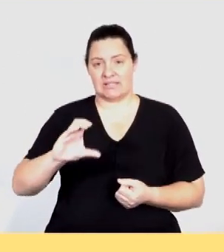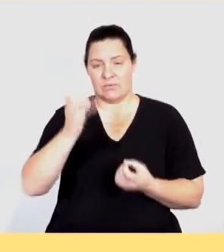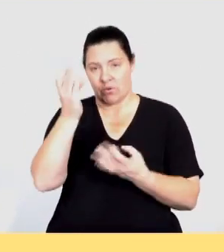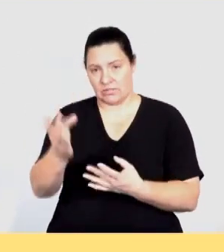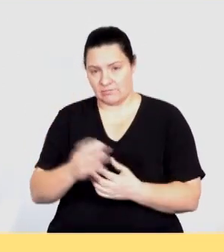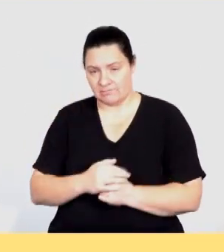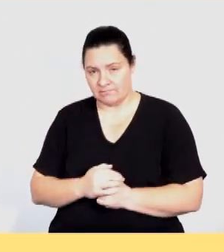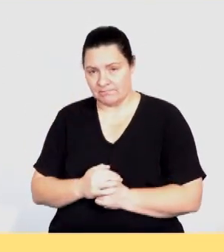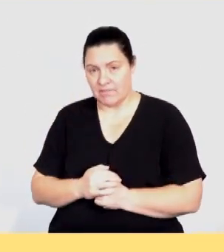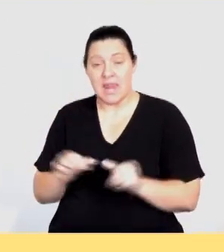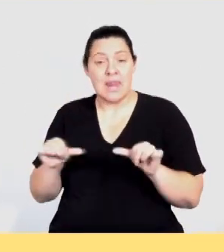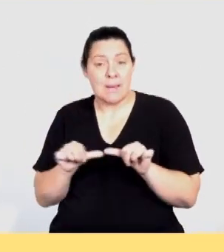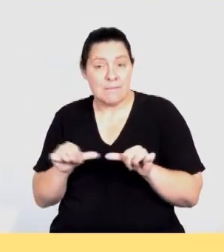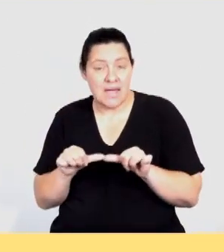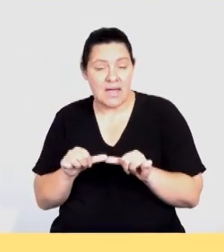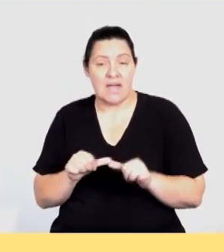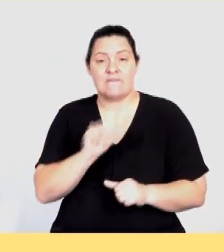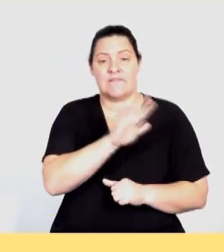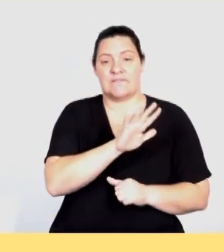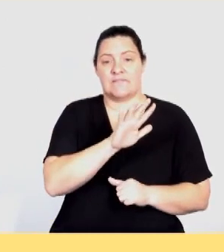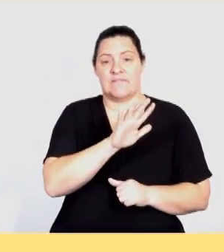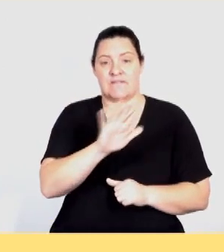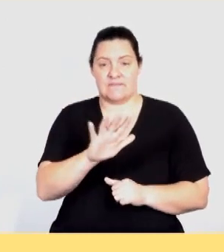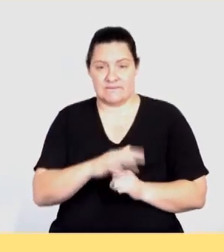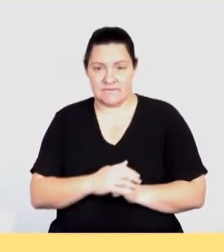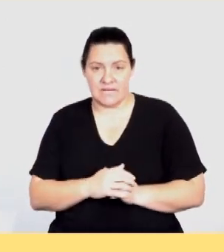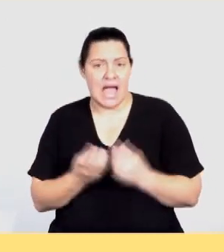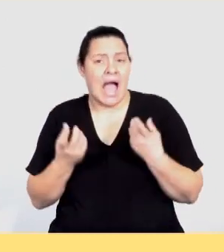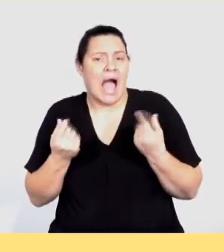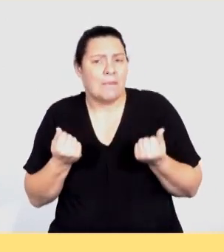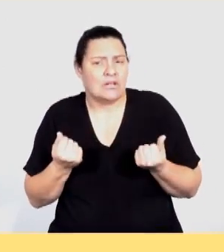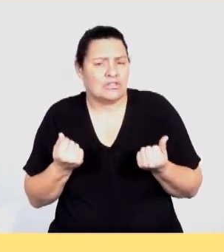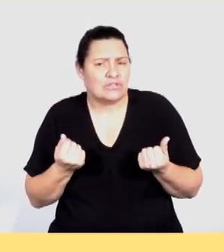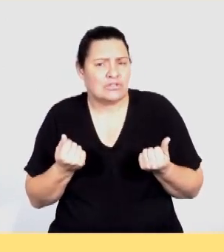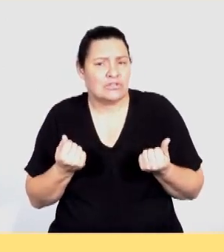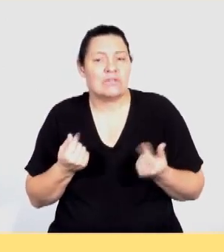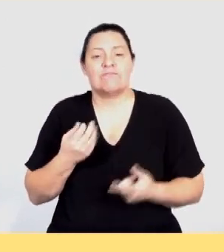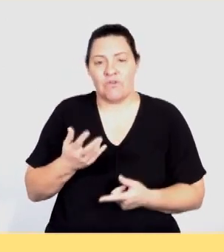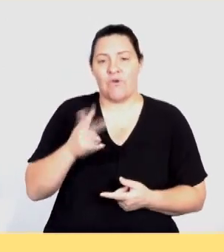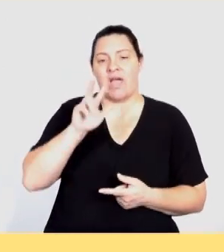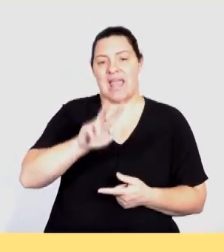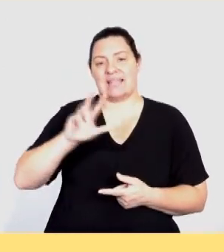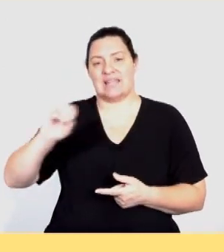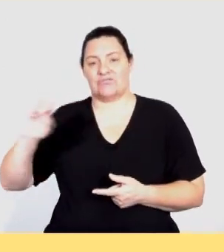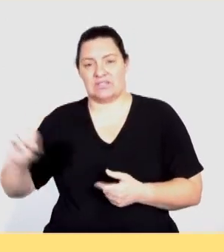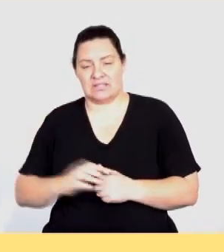my credit note number 55. How much is that going to be